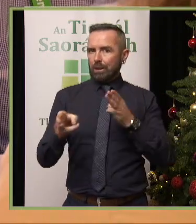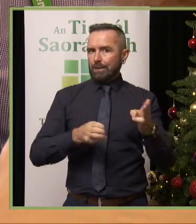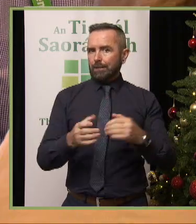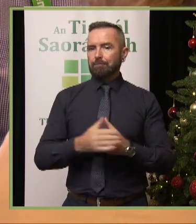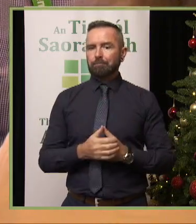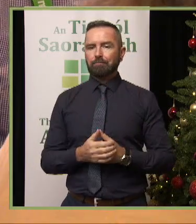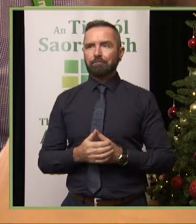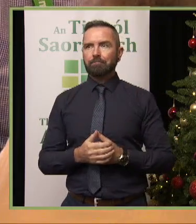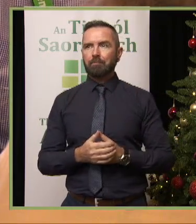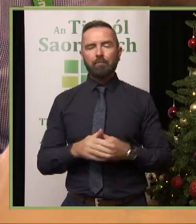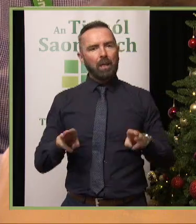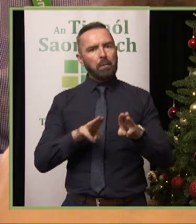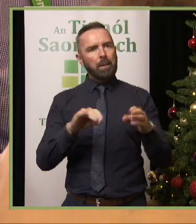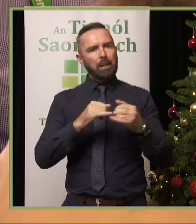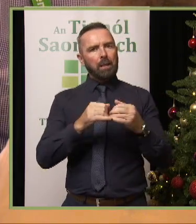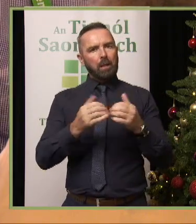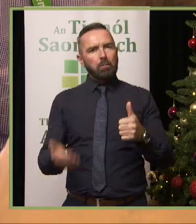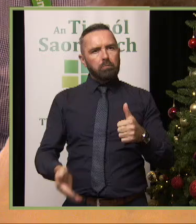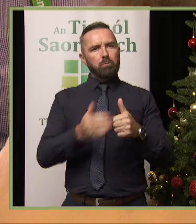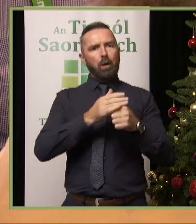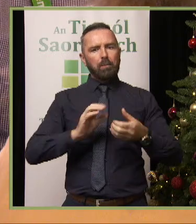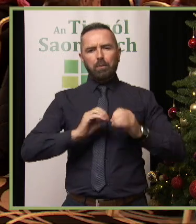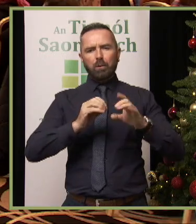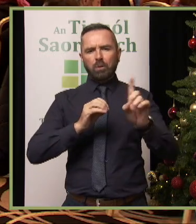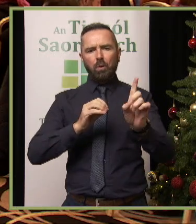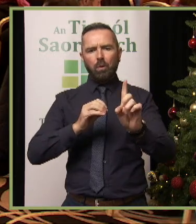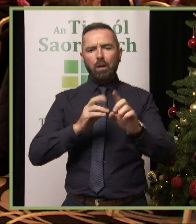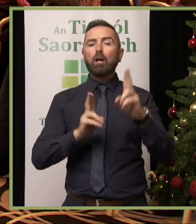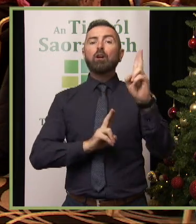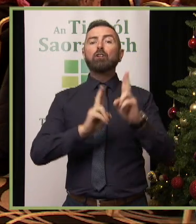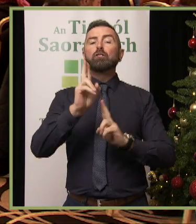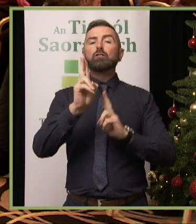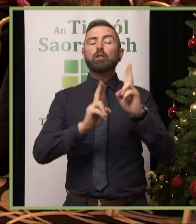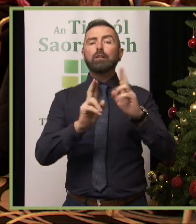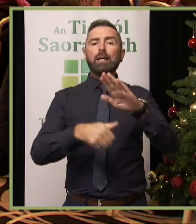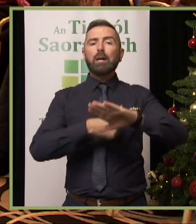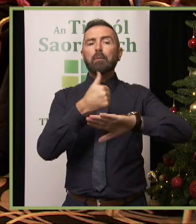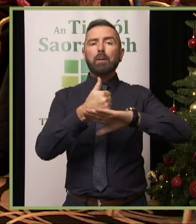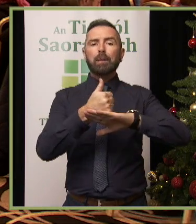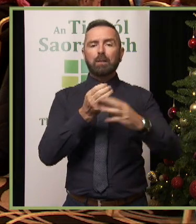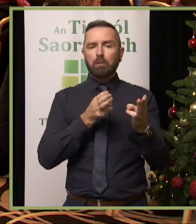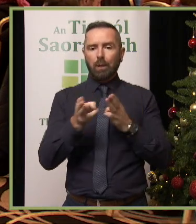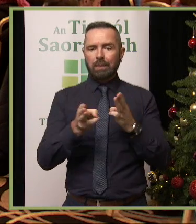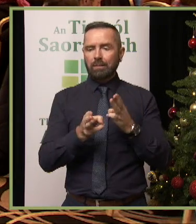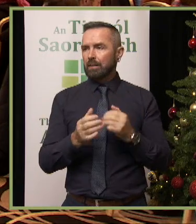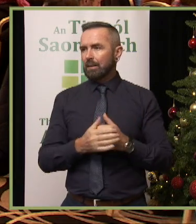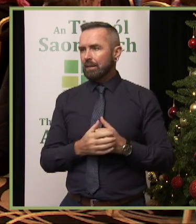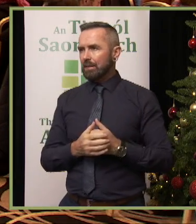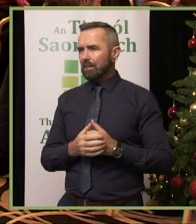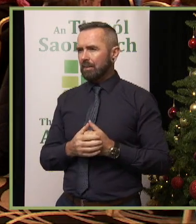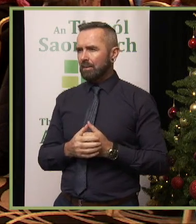So people in primary production industries should be encouraged to, should implement practices. Yeah. That, okay. That's